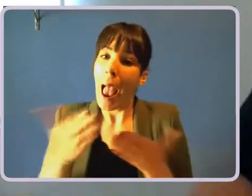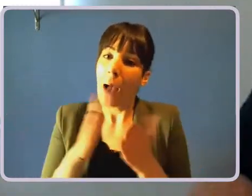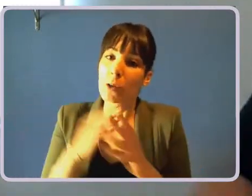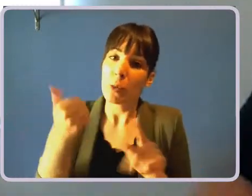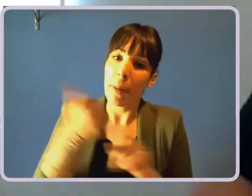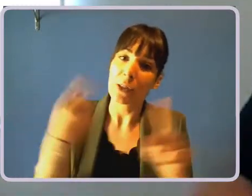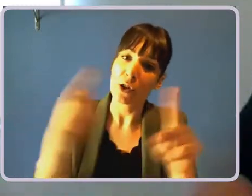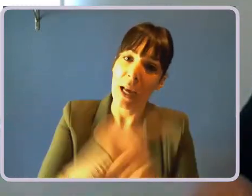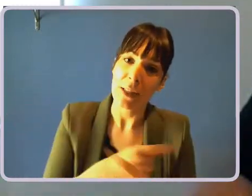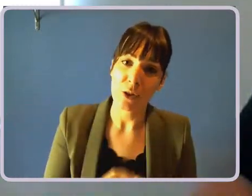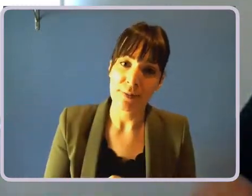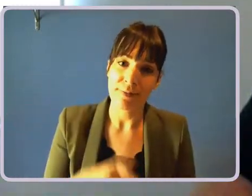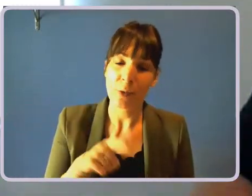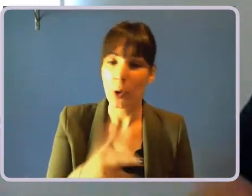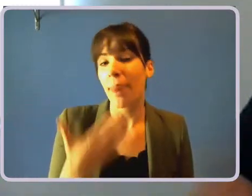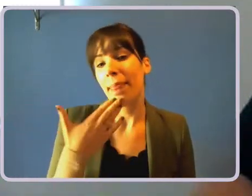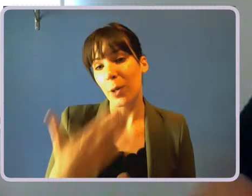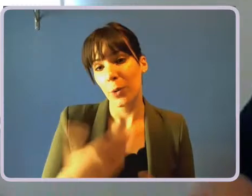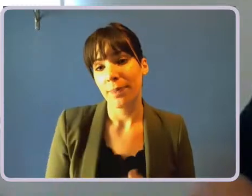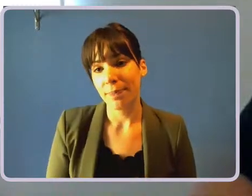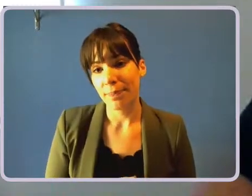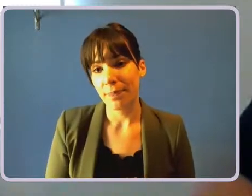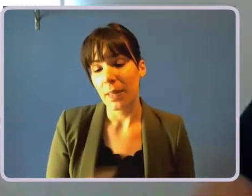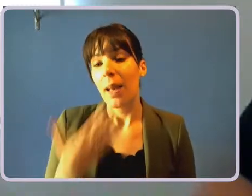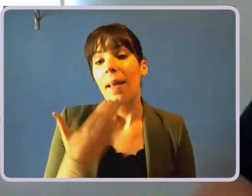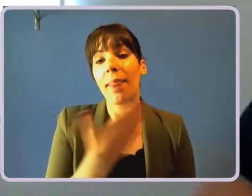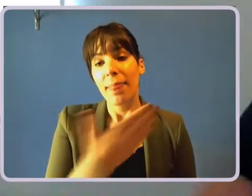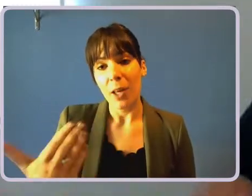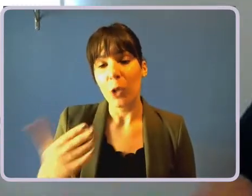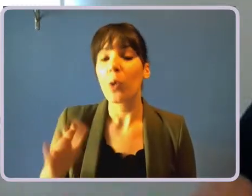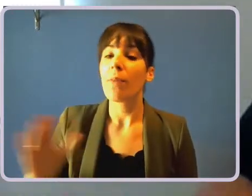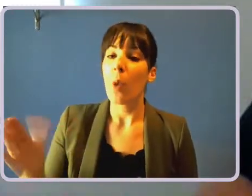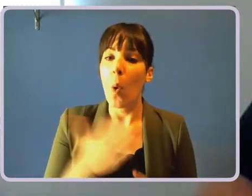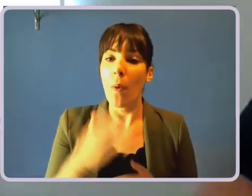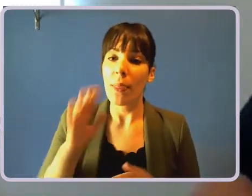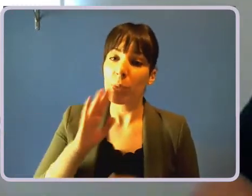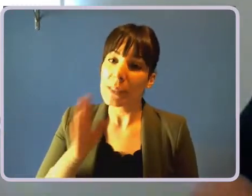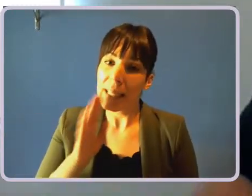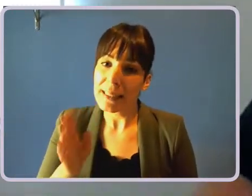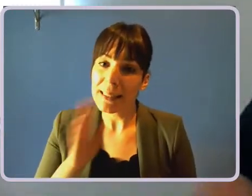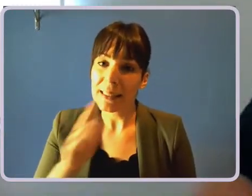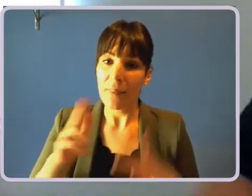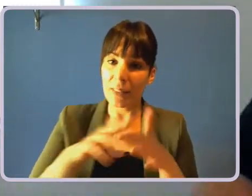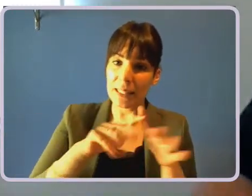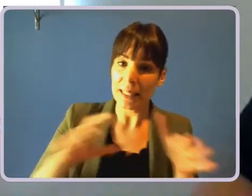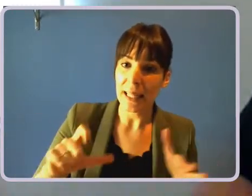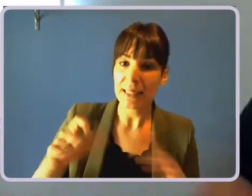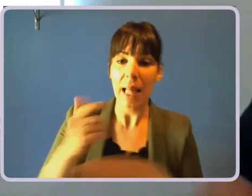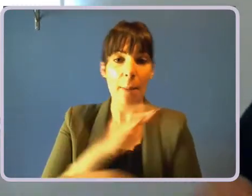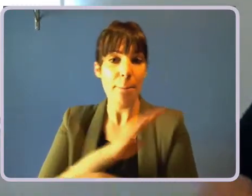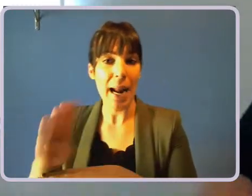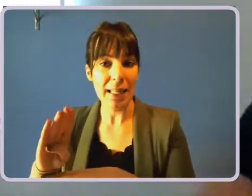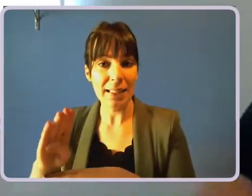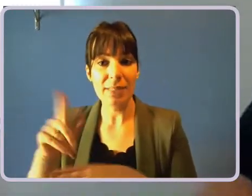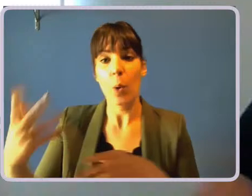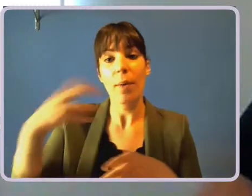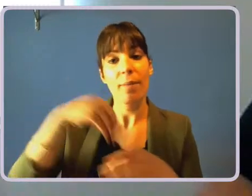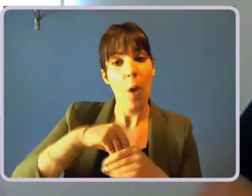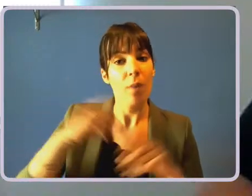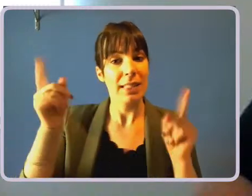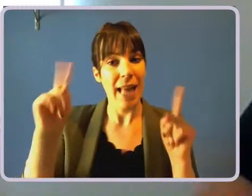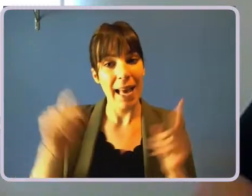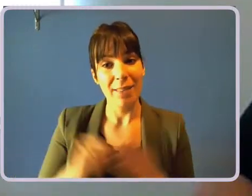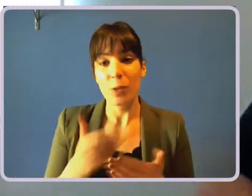Thank you to all the presenters and facilitators and panelists for your contribution today. You are all absolute change makers and I